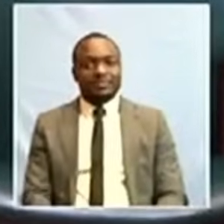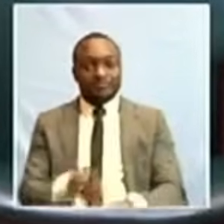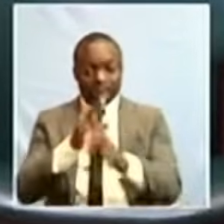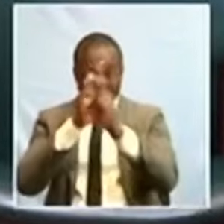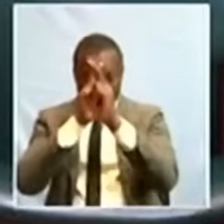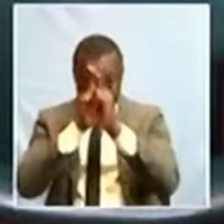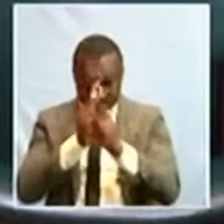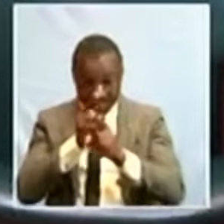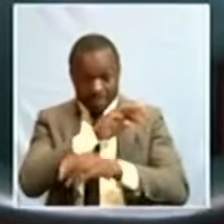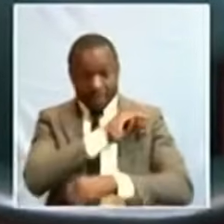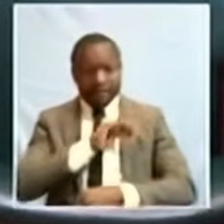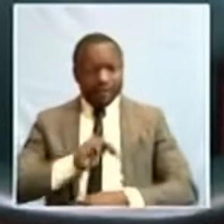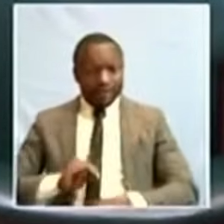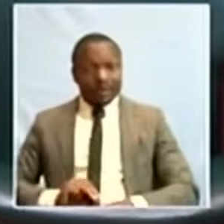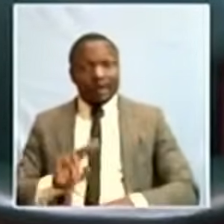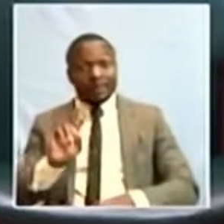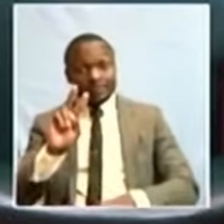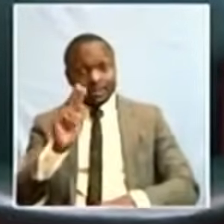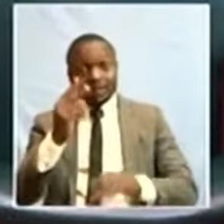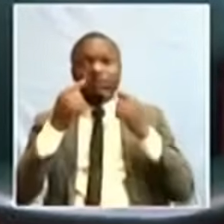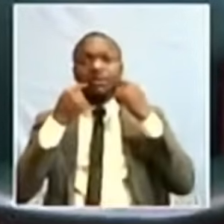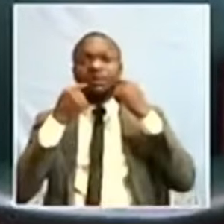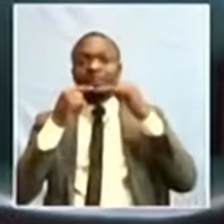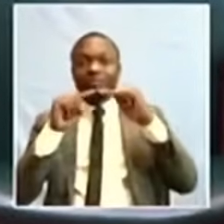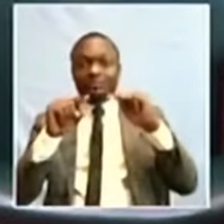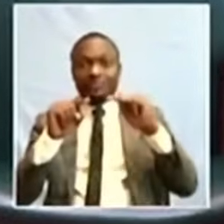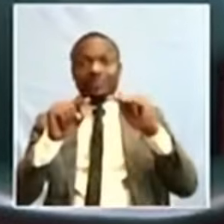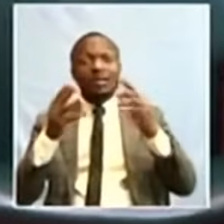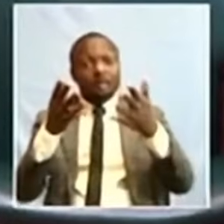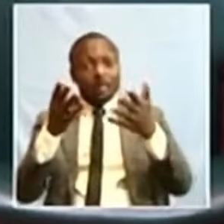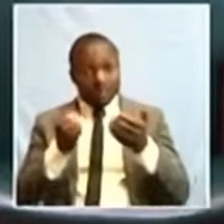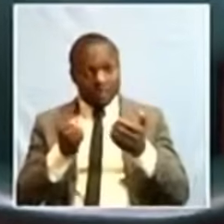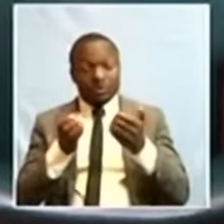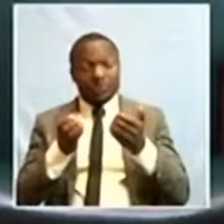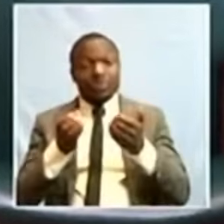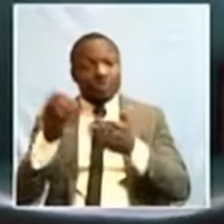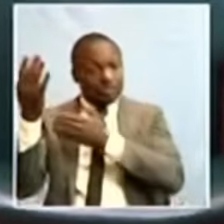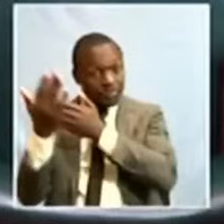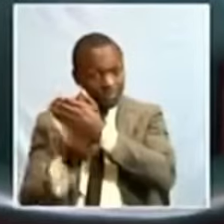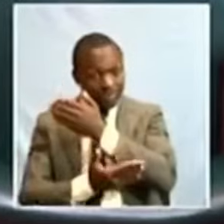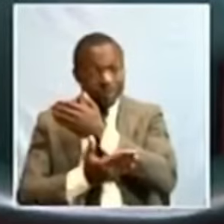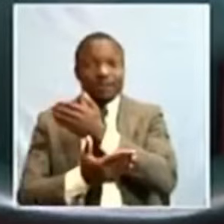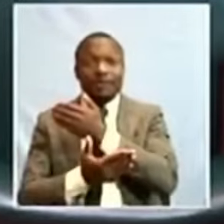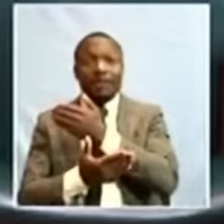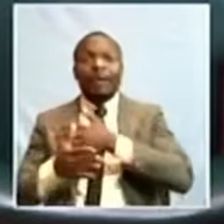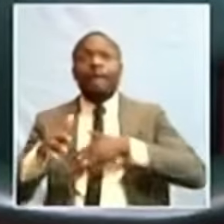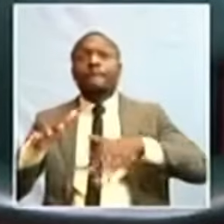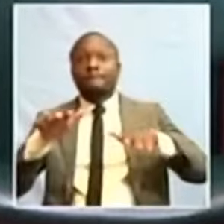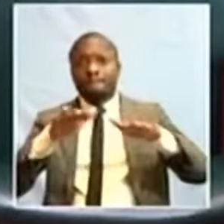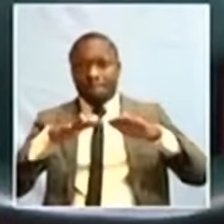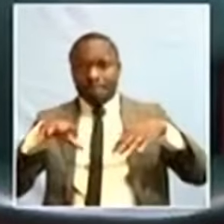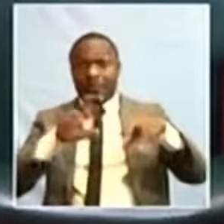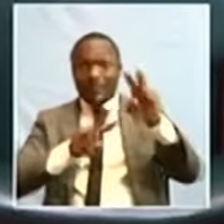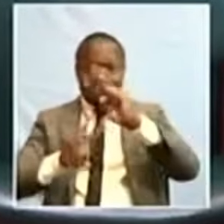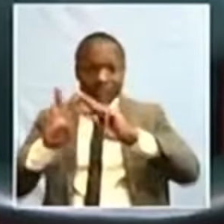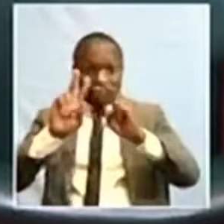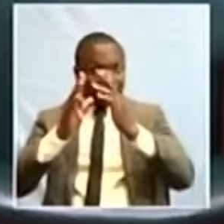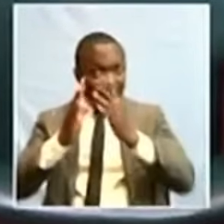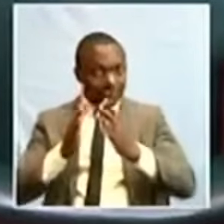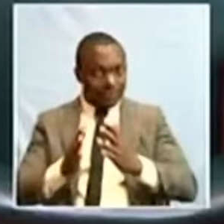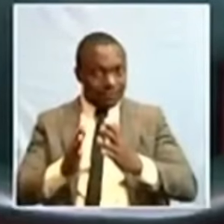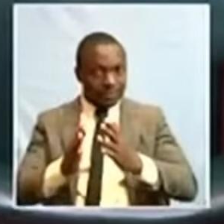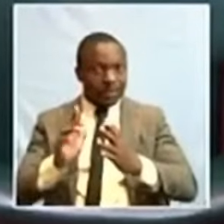Honorable members, the second announcement is that I wish to recognize the presence in the public gallery of visitors